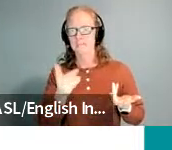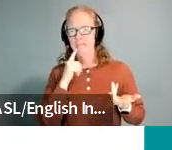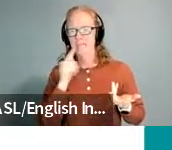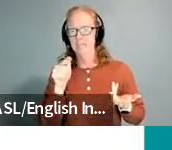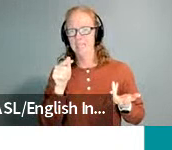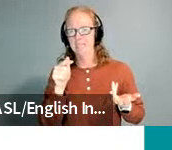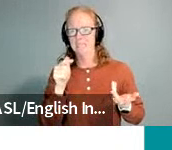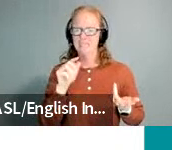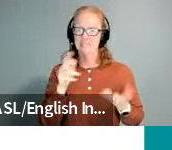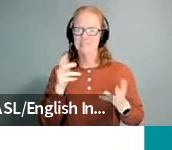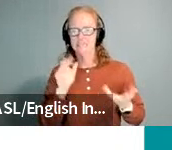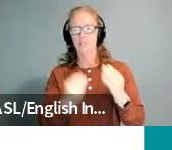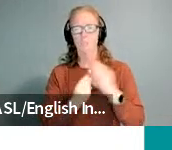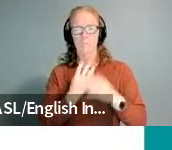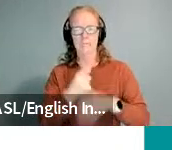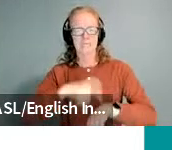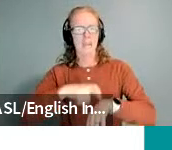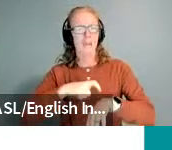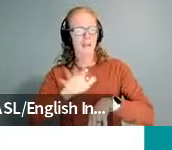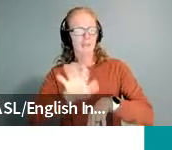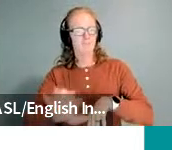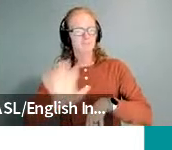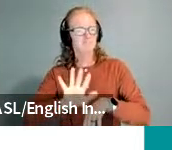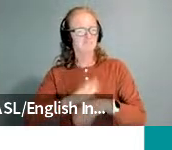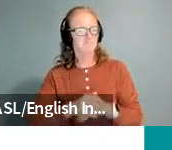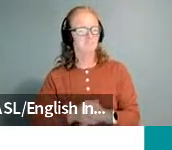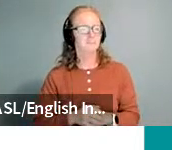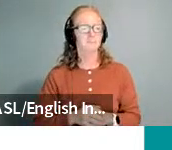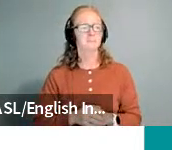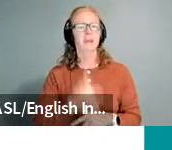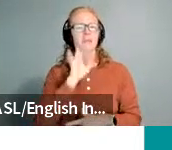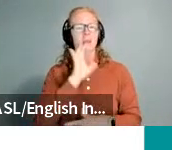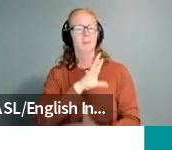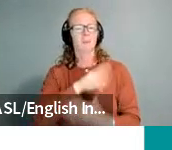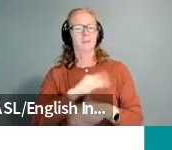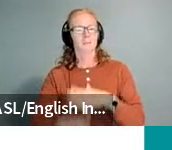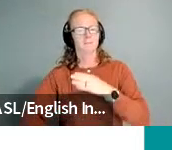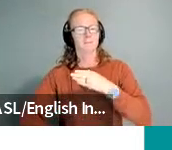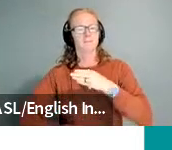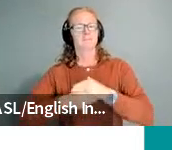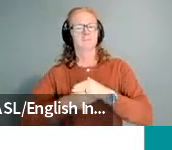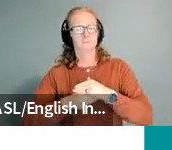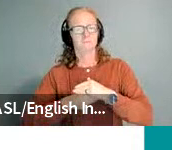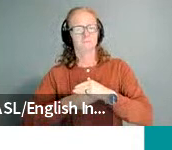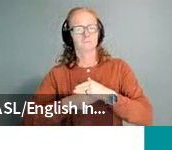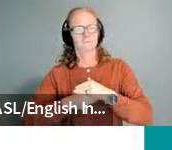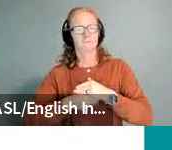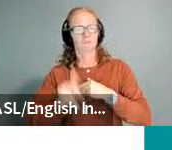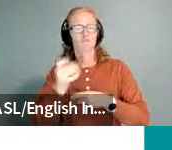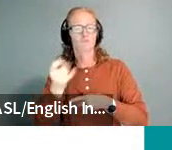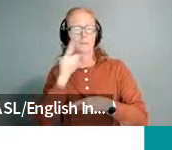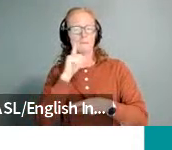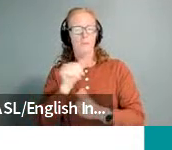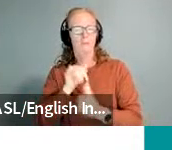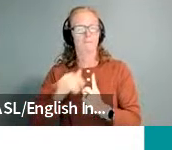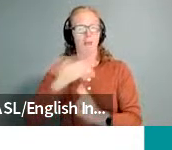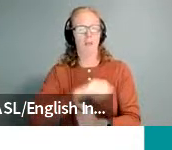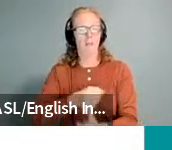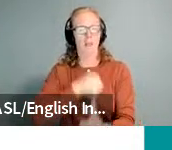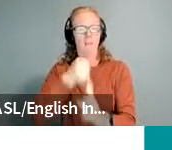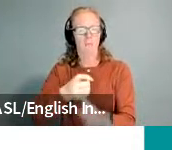or early in the spring, and it will be a part of the supplemental draft environmental impact